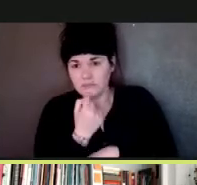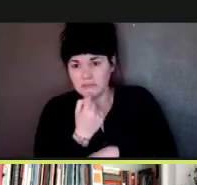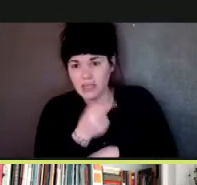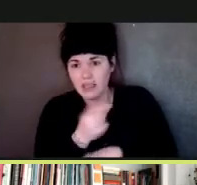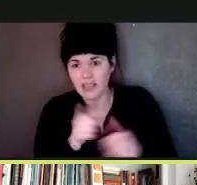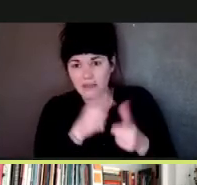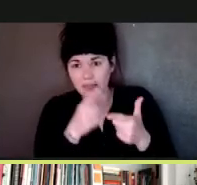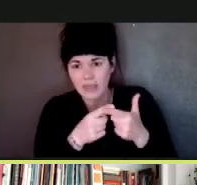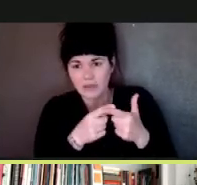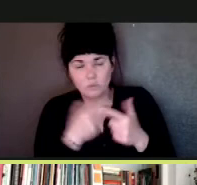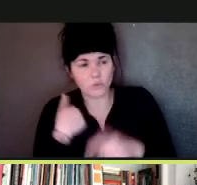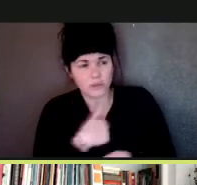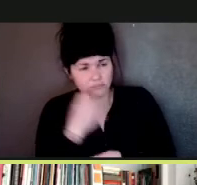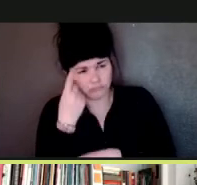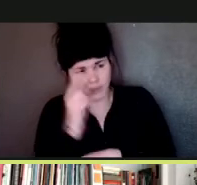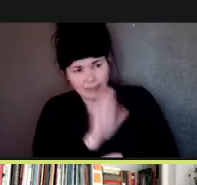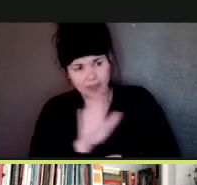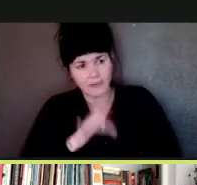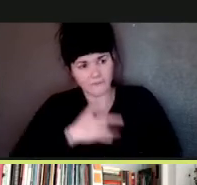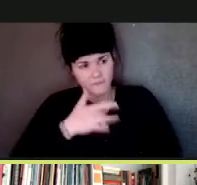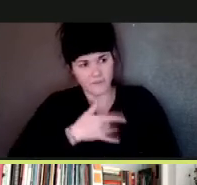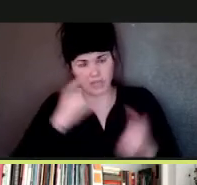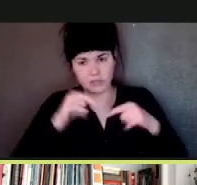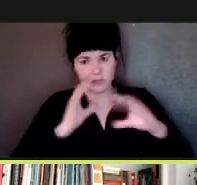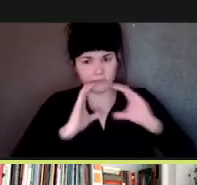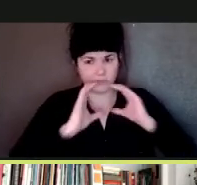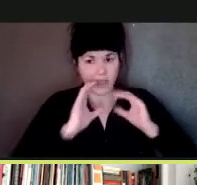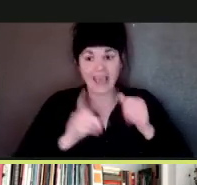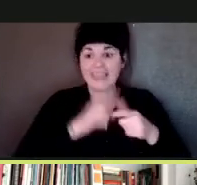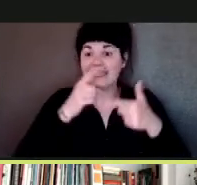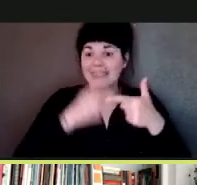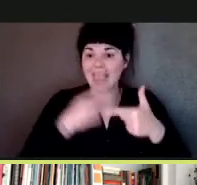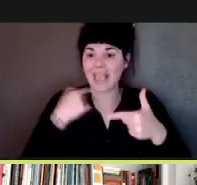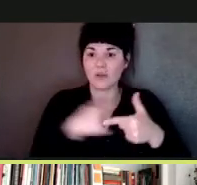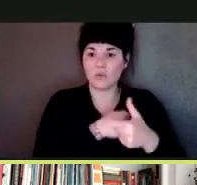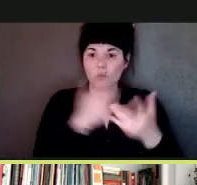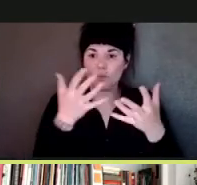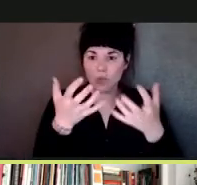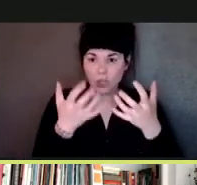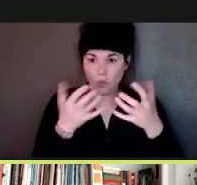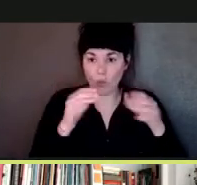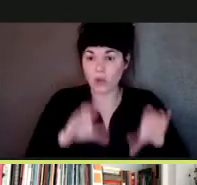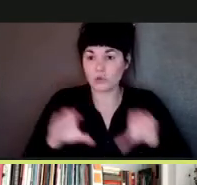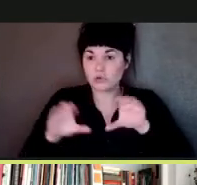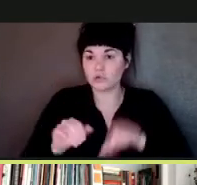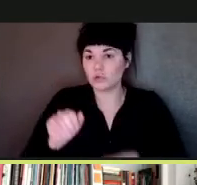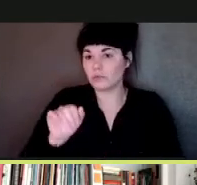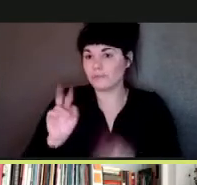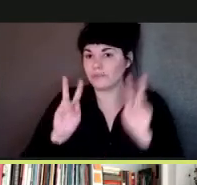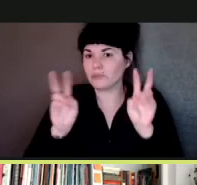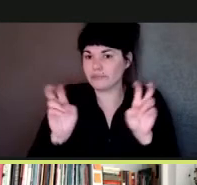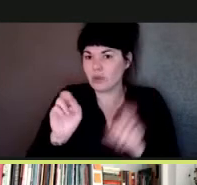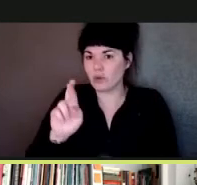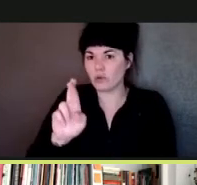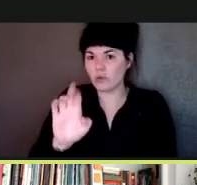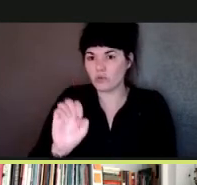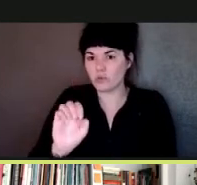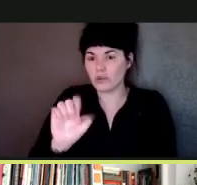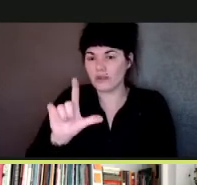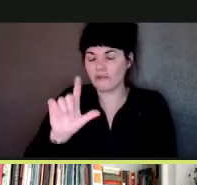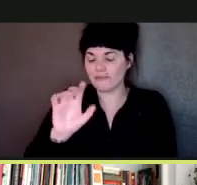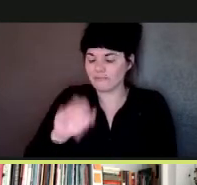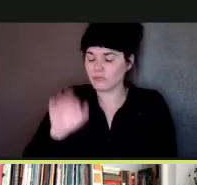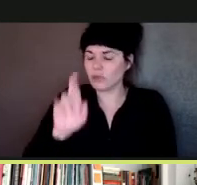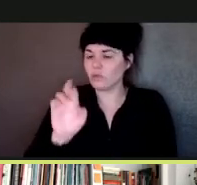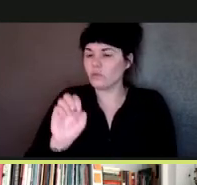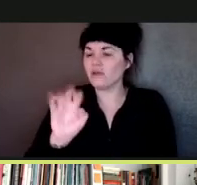then want to use that to use a technique called reflections, which is to be able to say back to people,